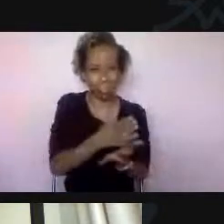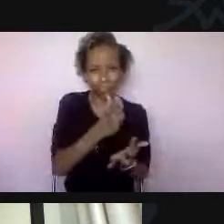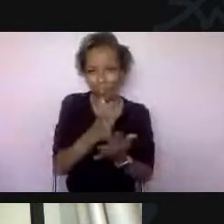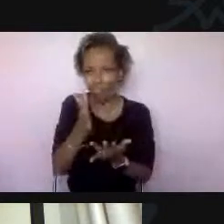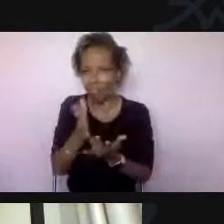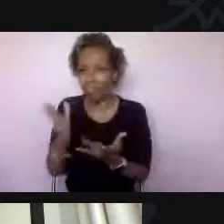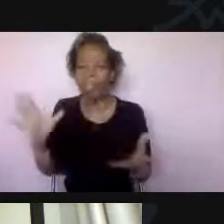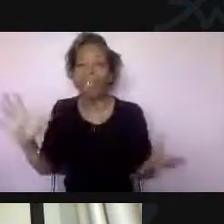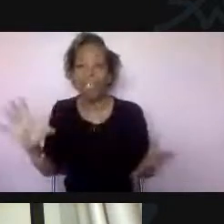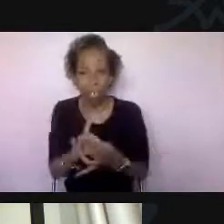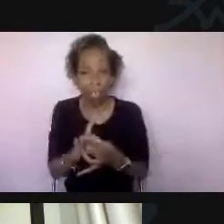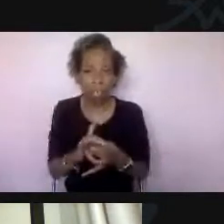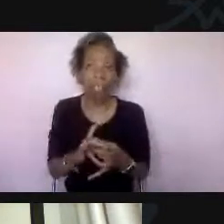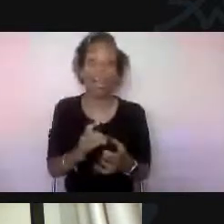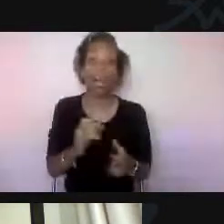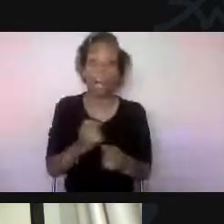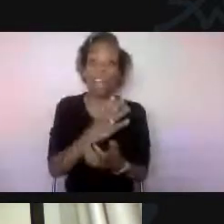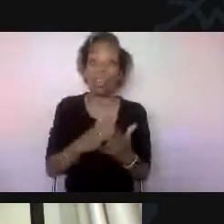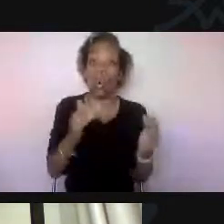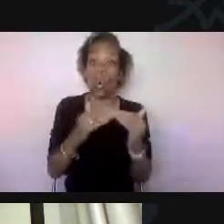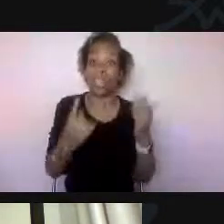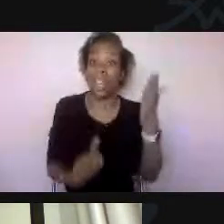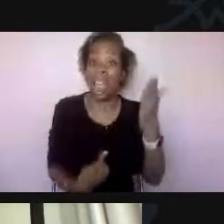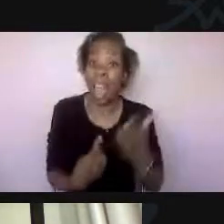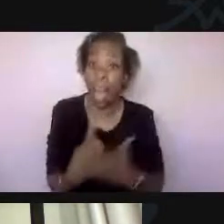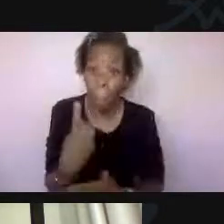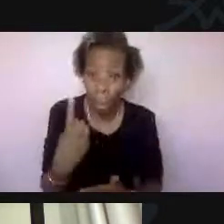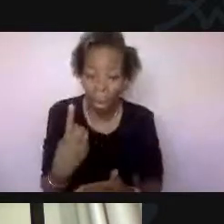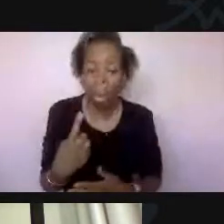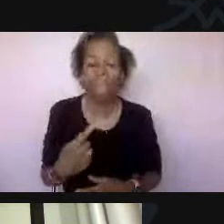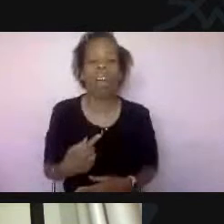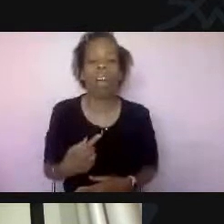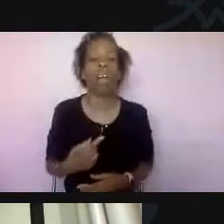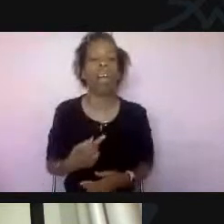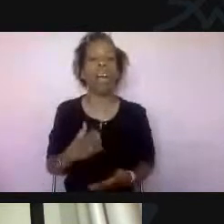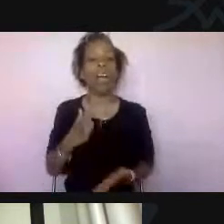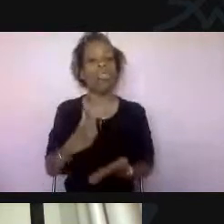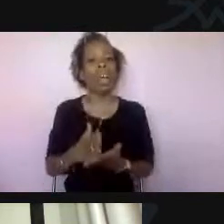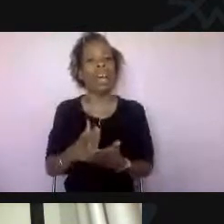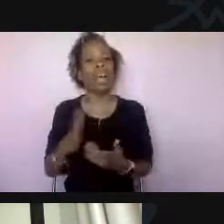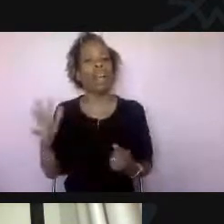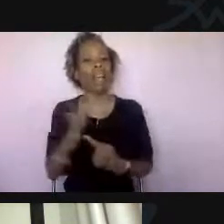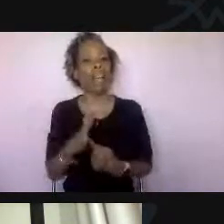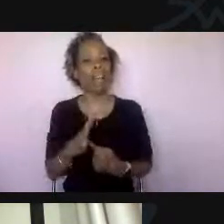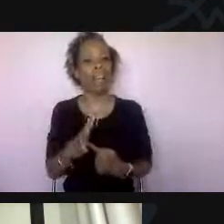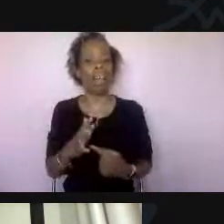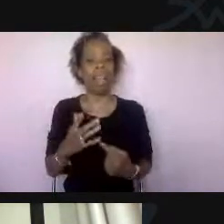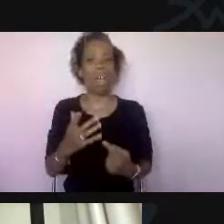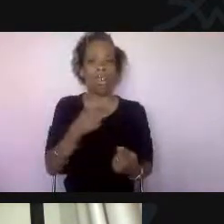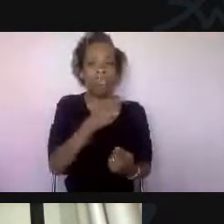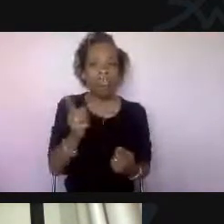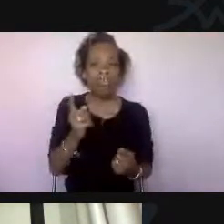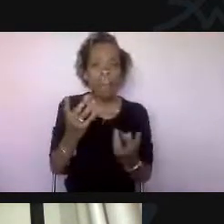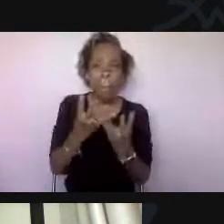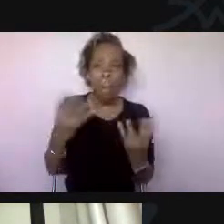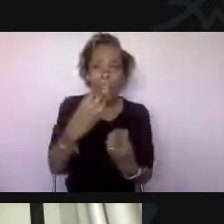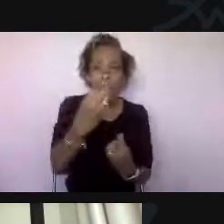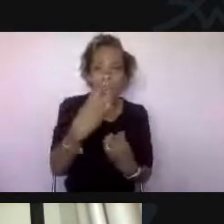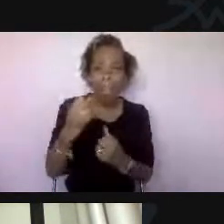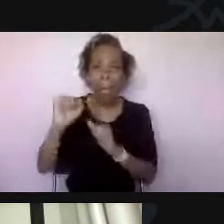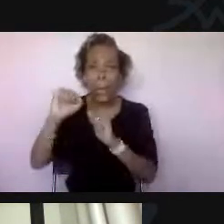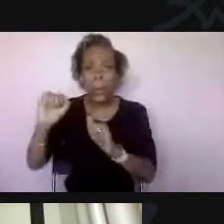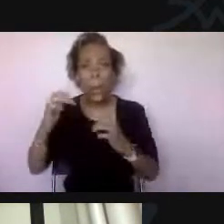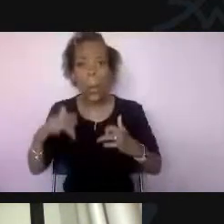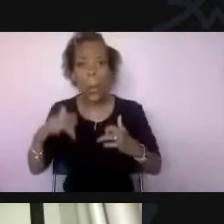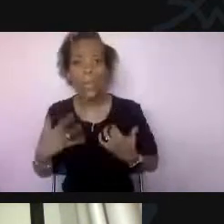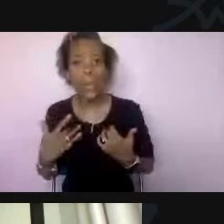embedding equality. So I guess it would just be useful to sort of hear from the panel any thoughts you've got. Maybe Jenny, if I can hand over to